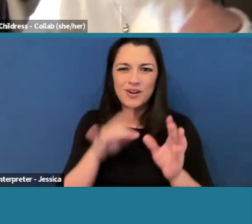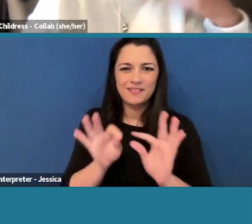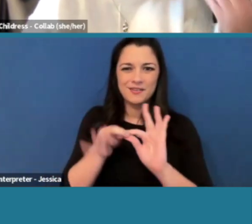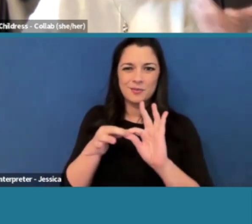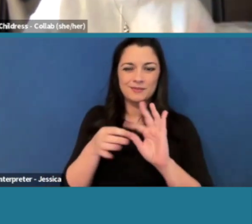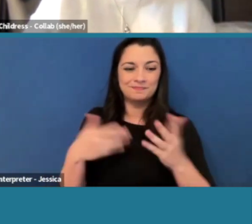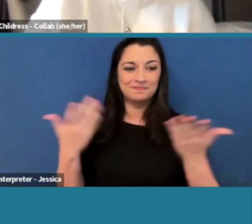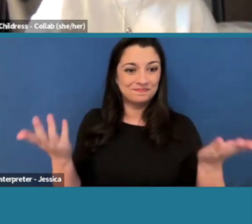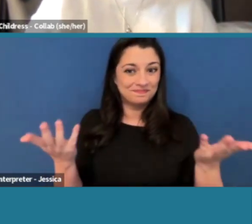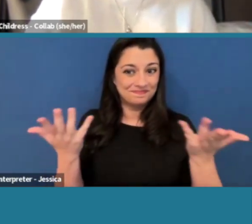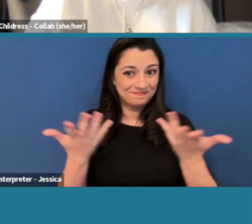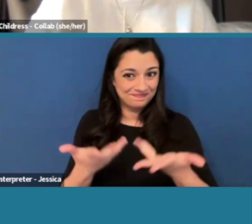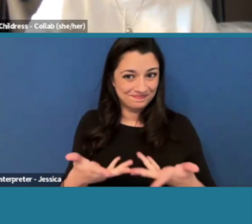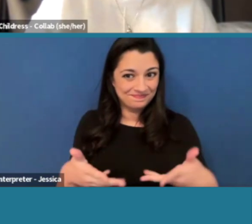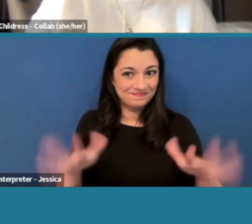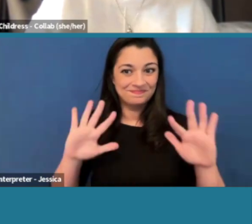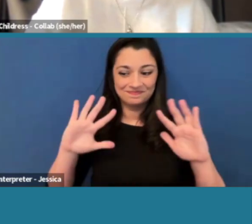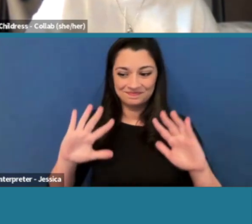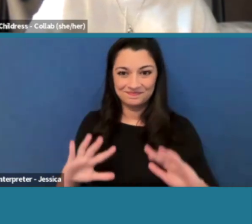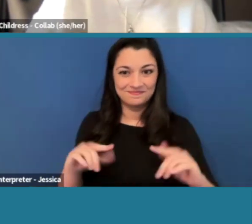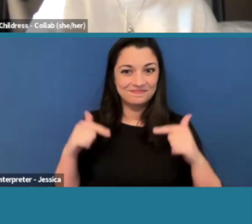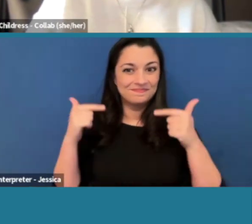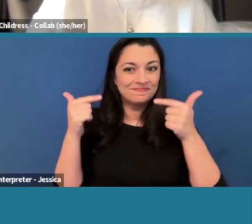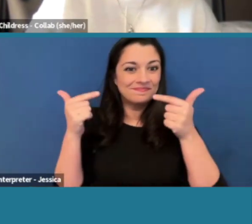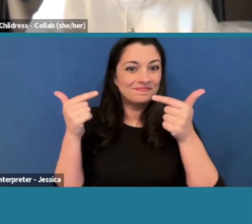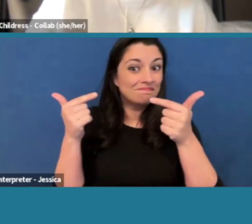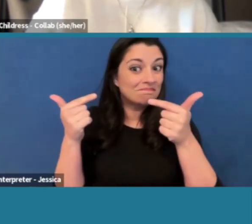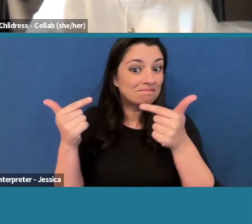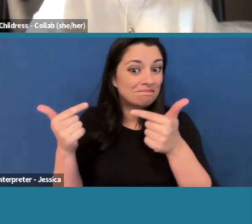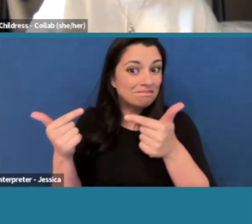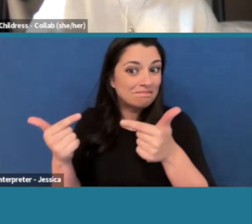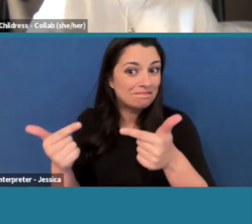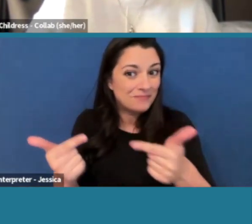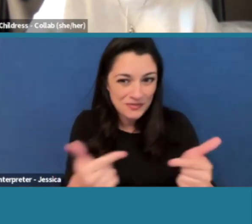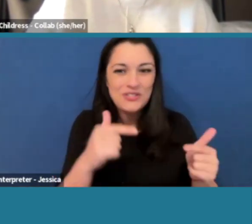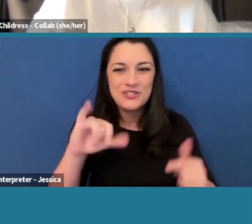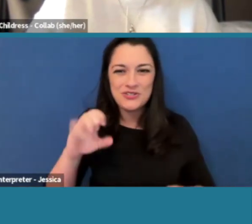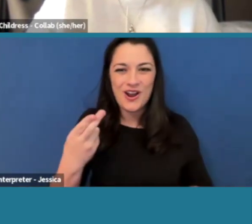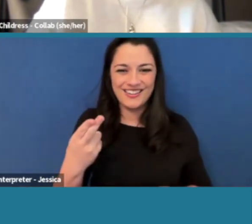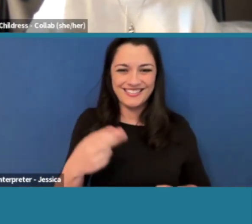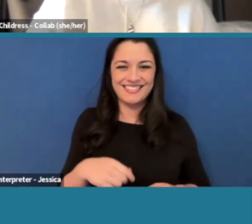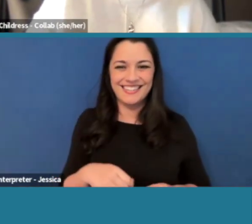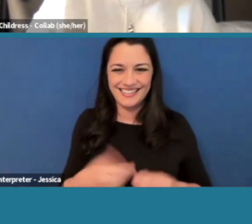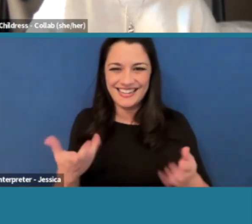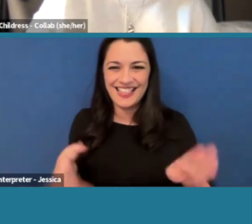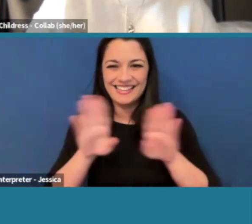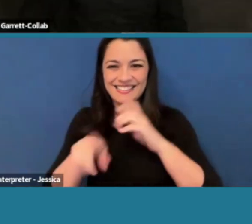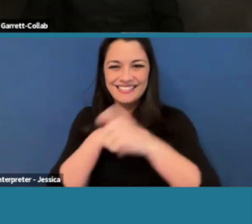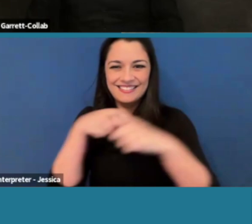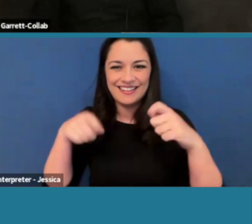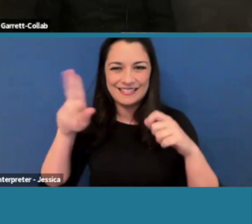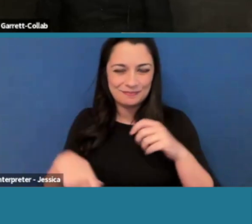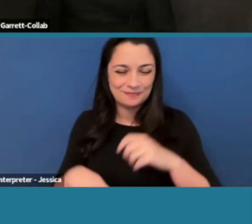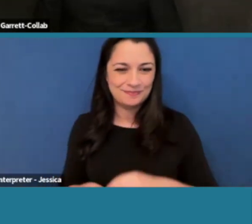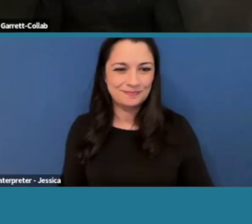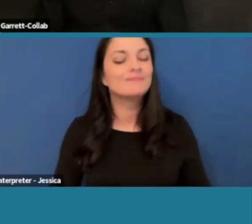that, I'm going to turn it over to Josh to kind of close up. Thank